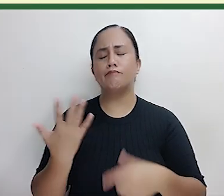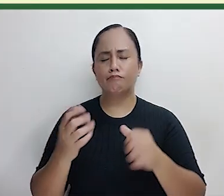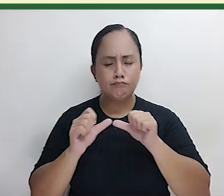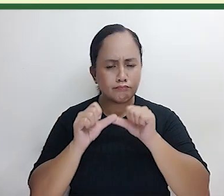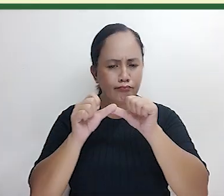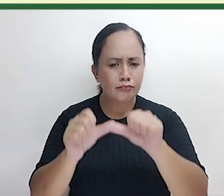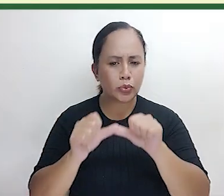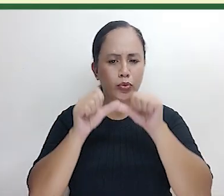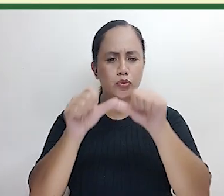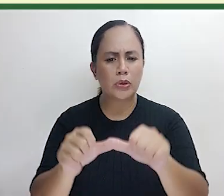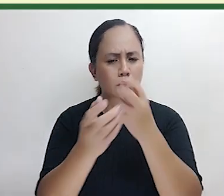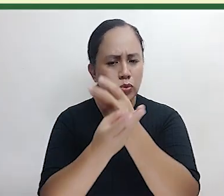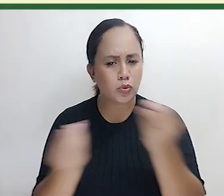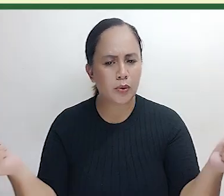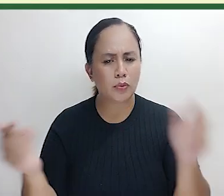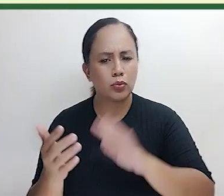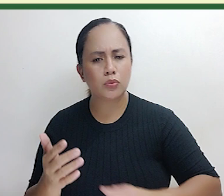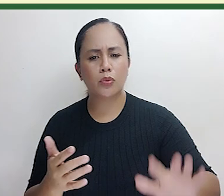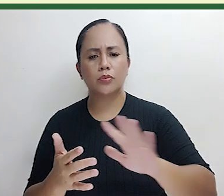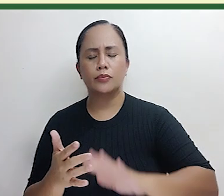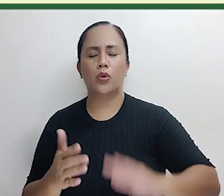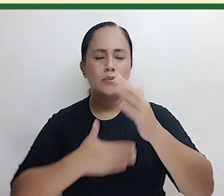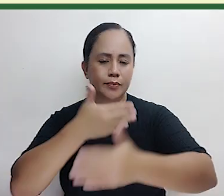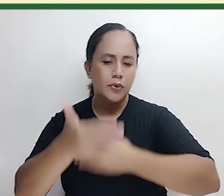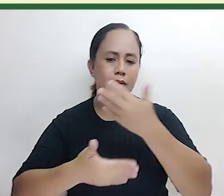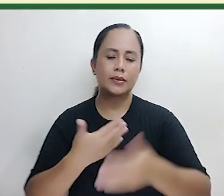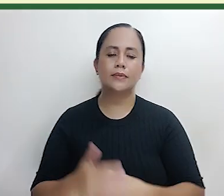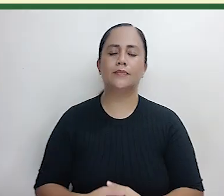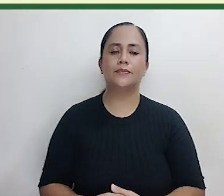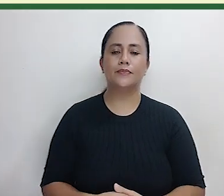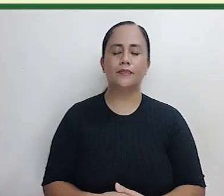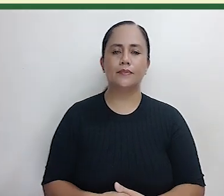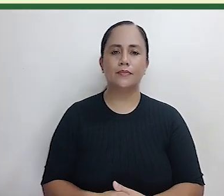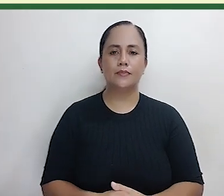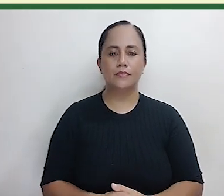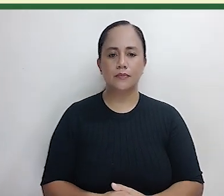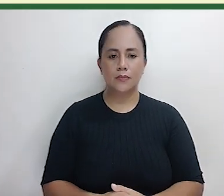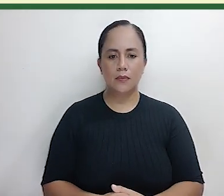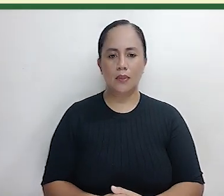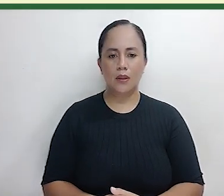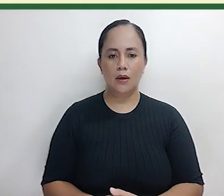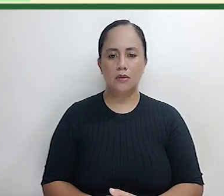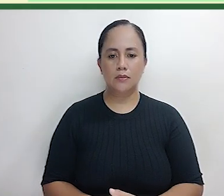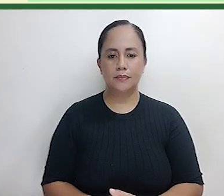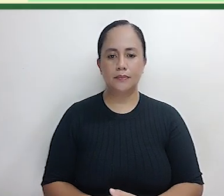practices. They must be proactive in addressing them throughout the entire process.